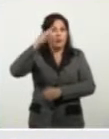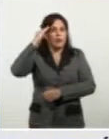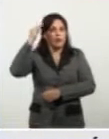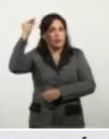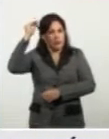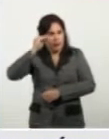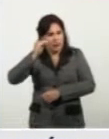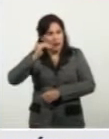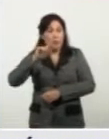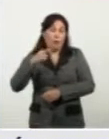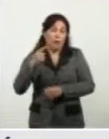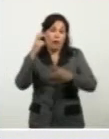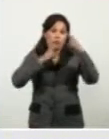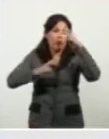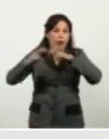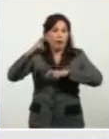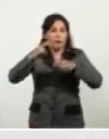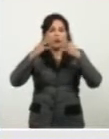97.37%.